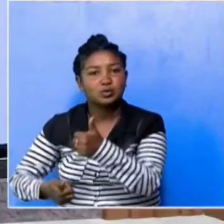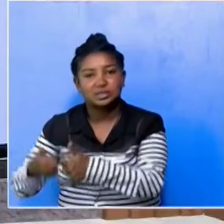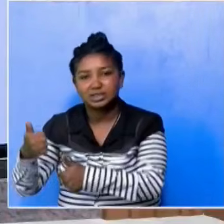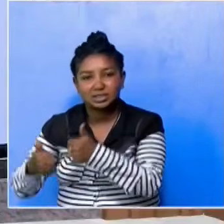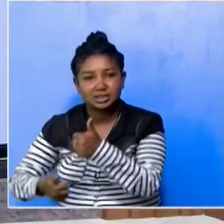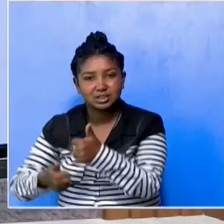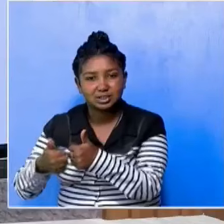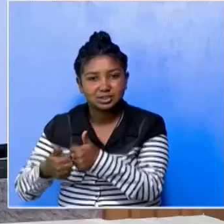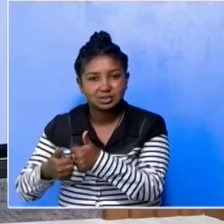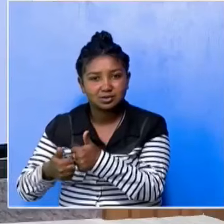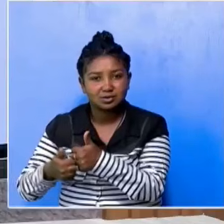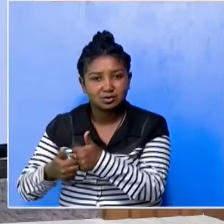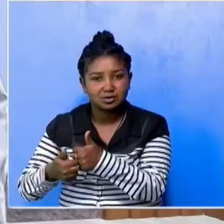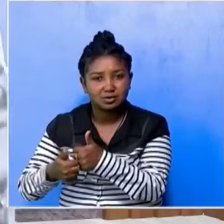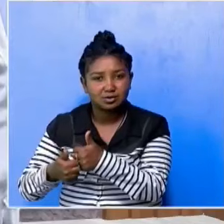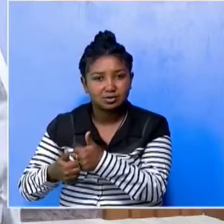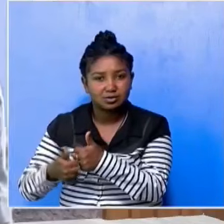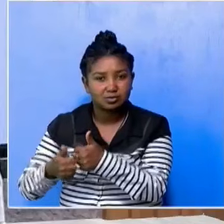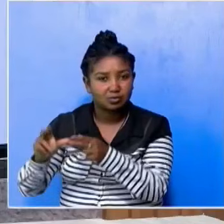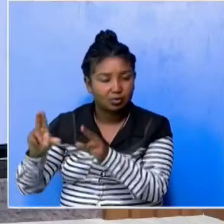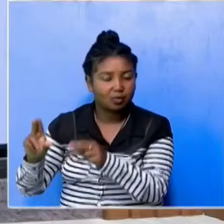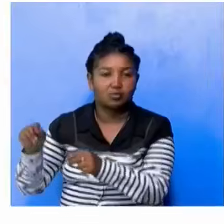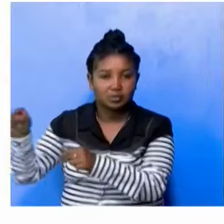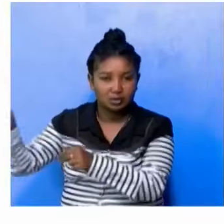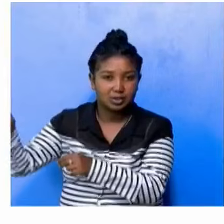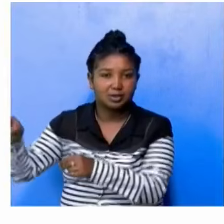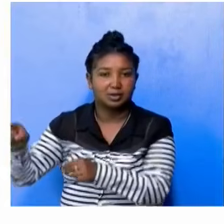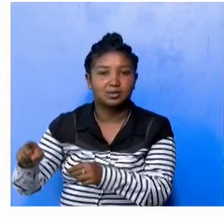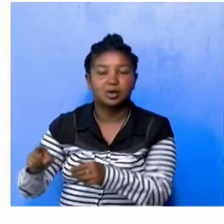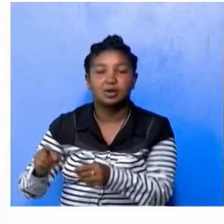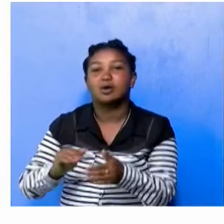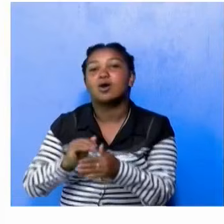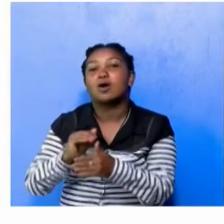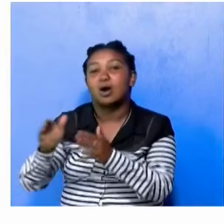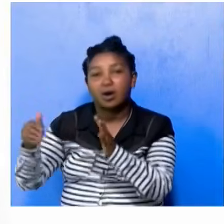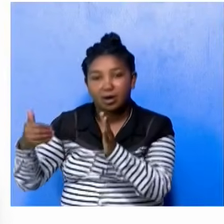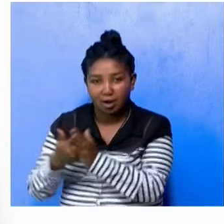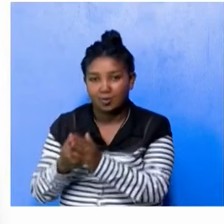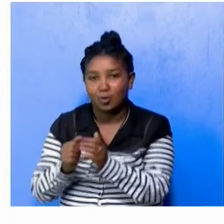May I write here? No, it should be here. Car.